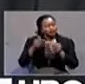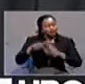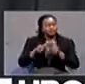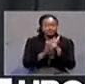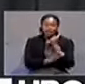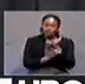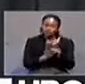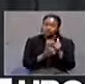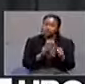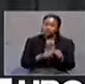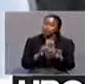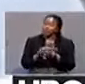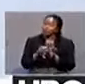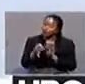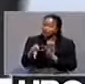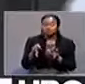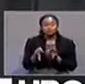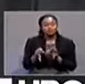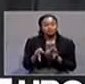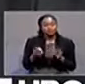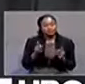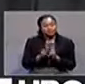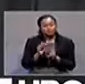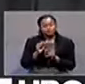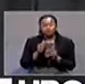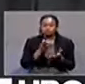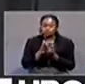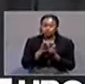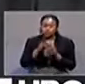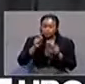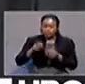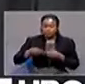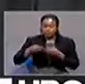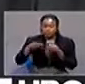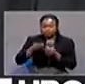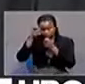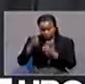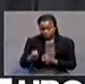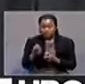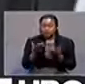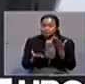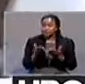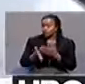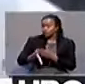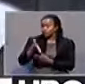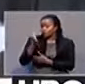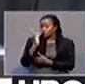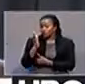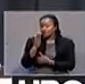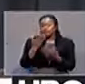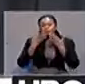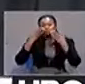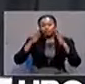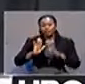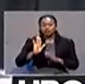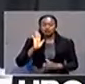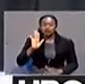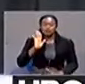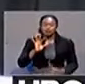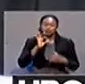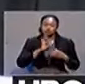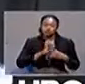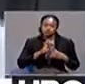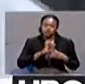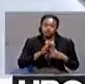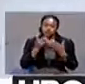a long time and who earns this tribute that we are paying him. May God bless his soul. Thank